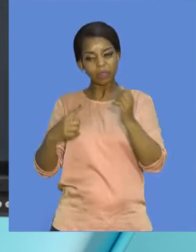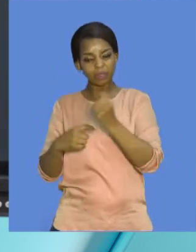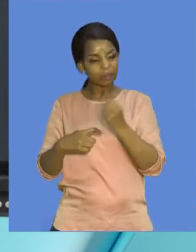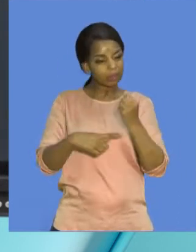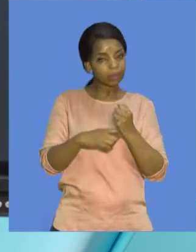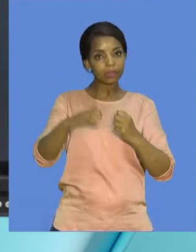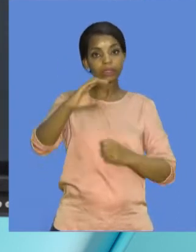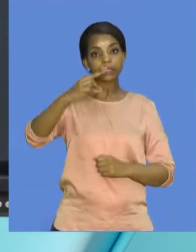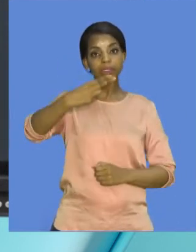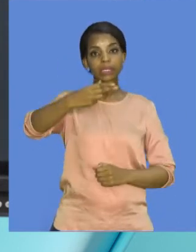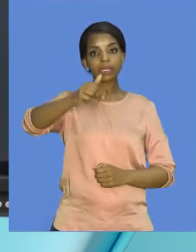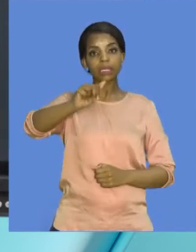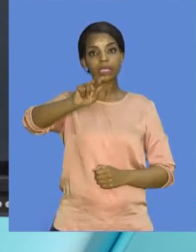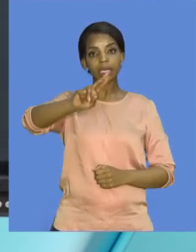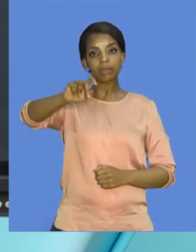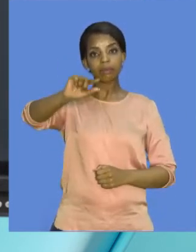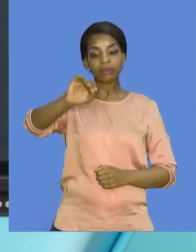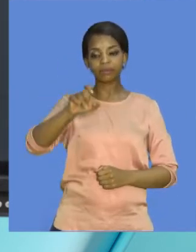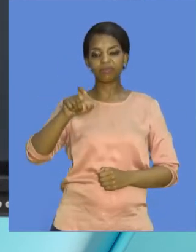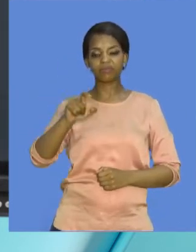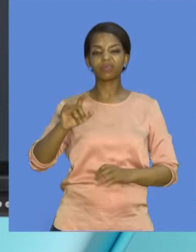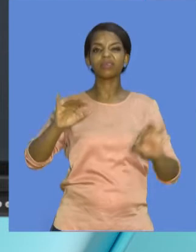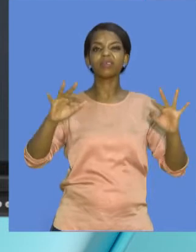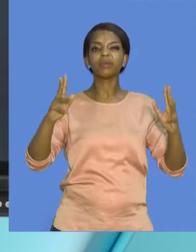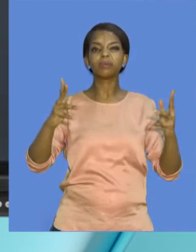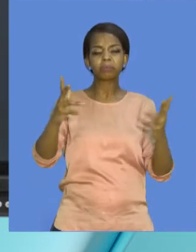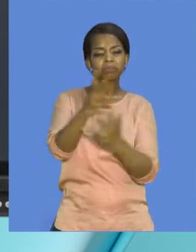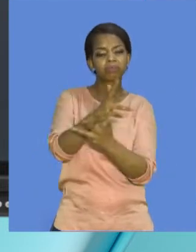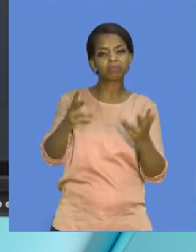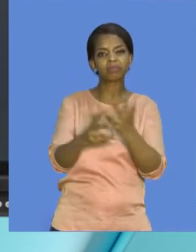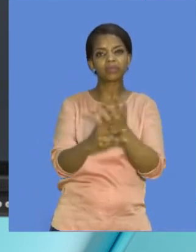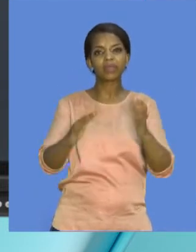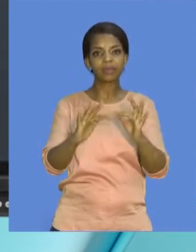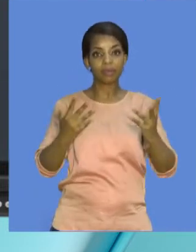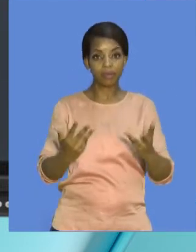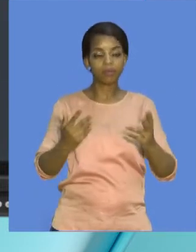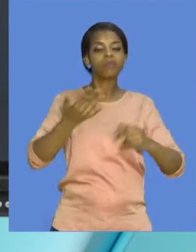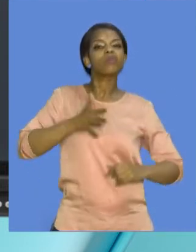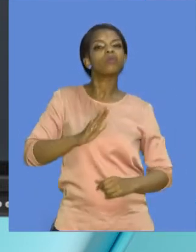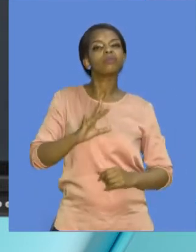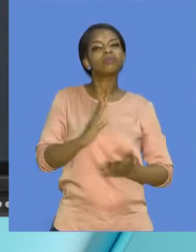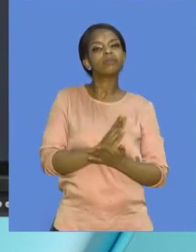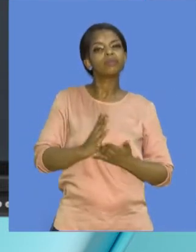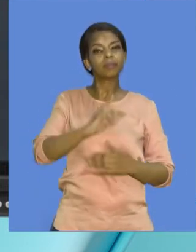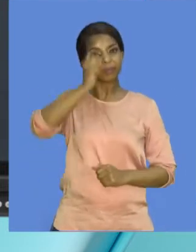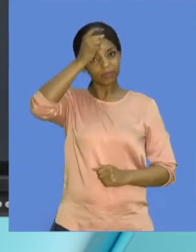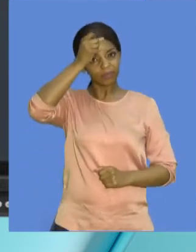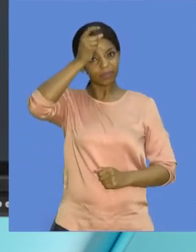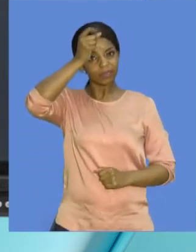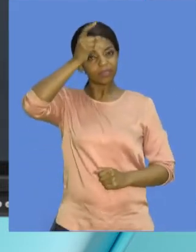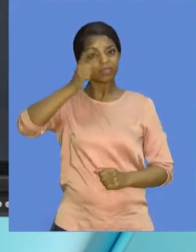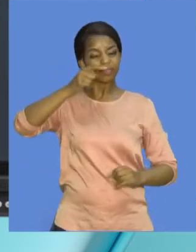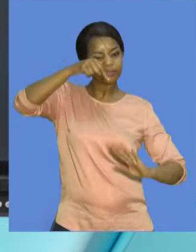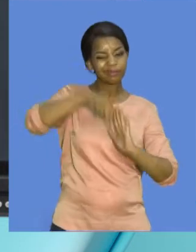and how does charge arise in nature, and try to bring on some kind of some understanding of sort in terms